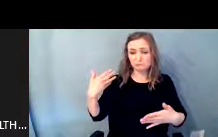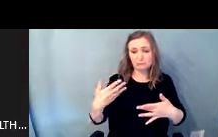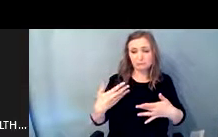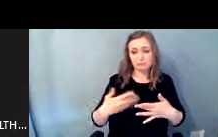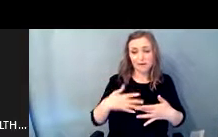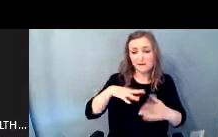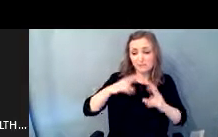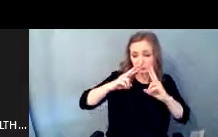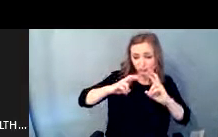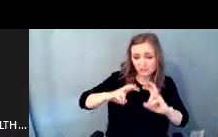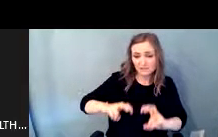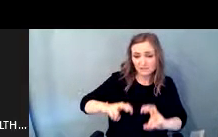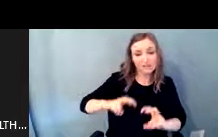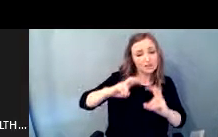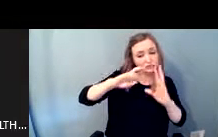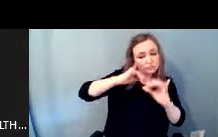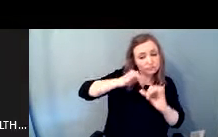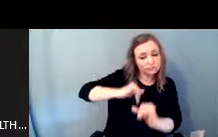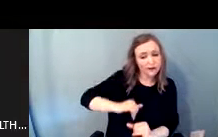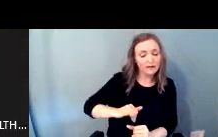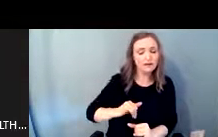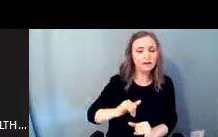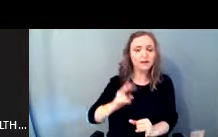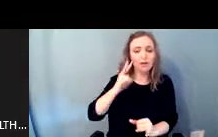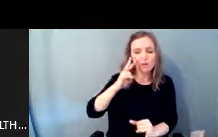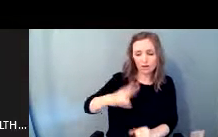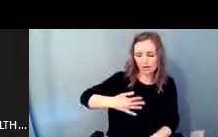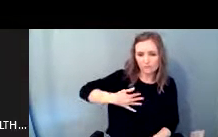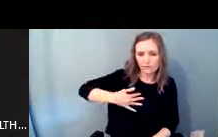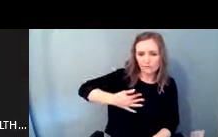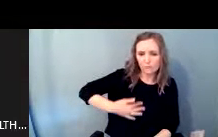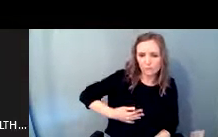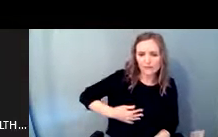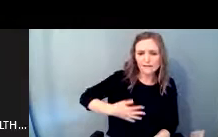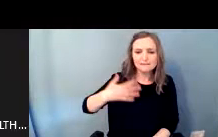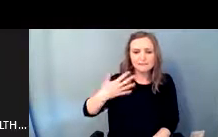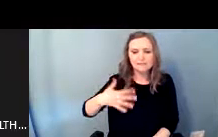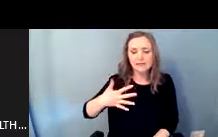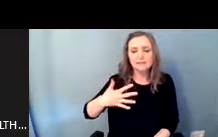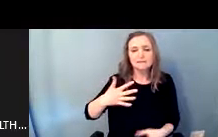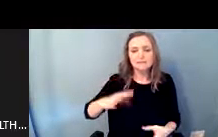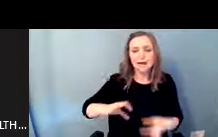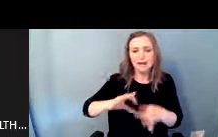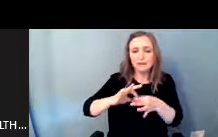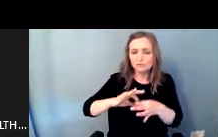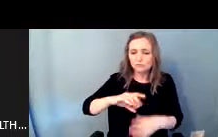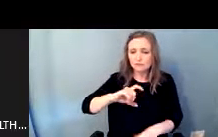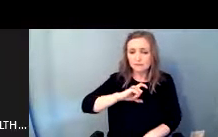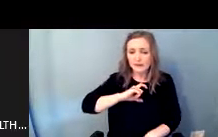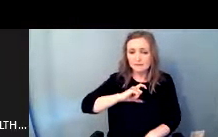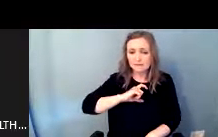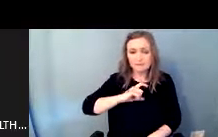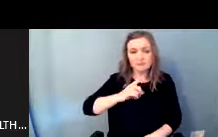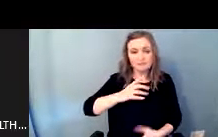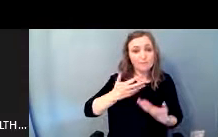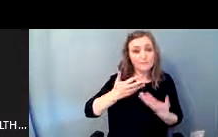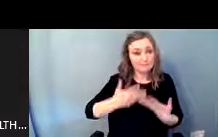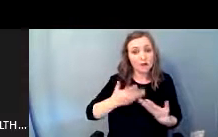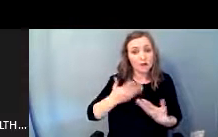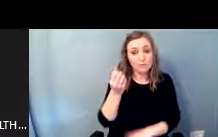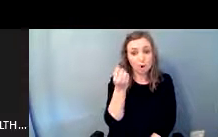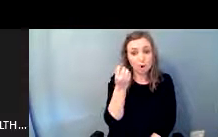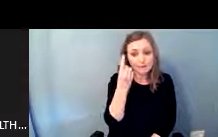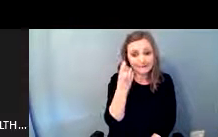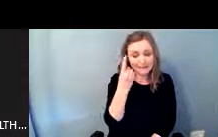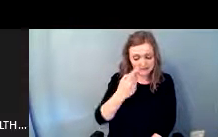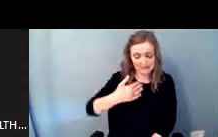research trials have been done to look at the place of breast pain with respect to breast cancer. And it's now well understood that if someone has breast pain